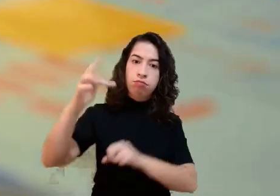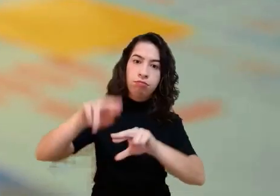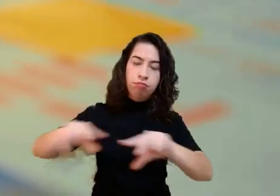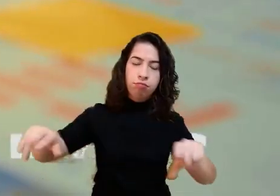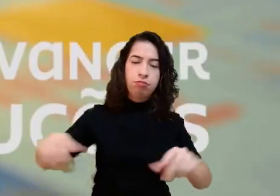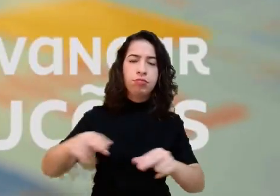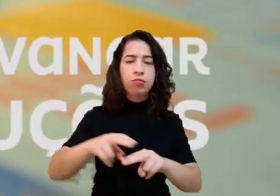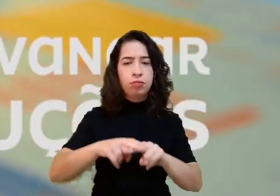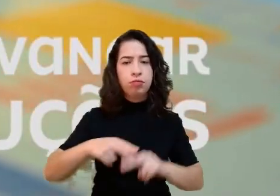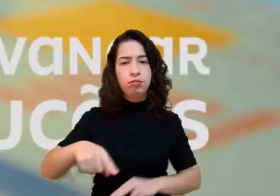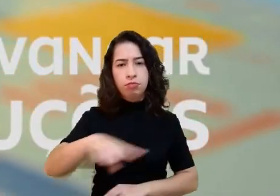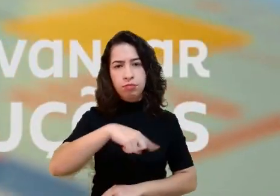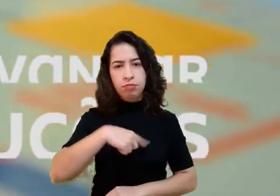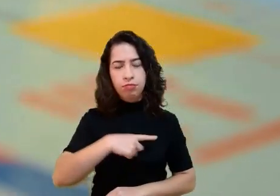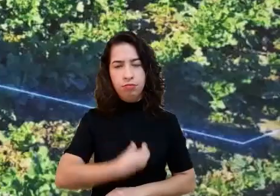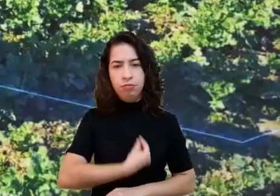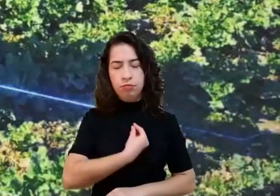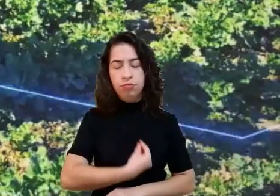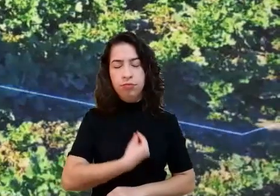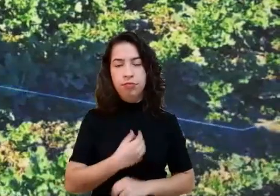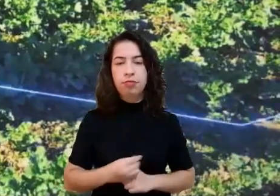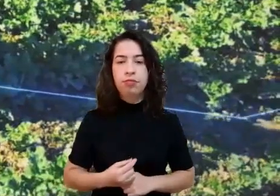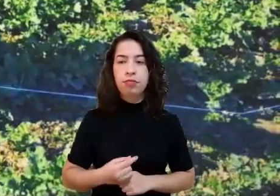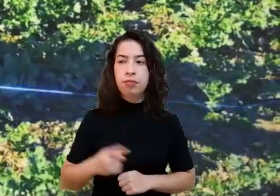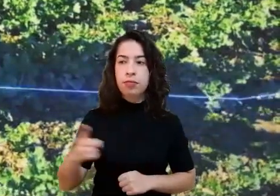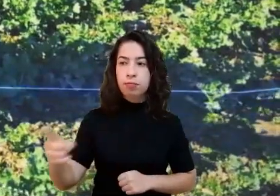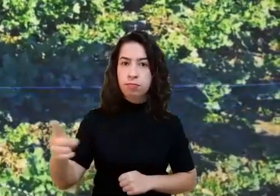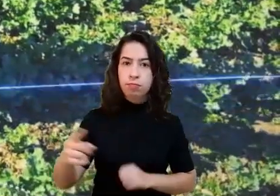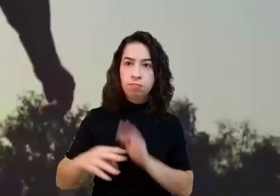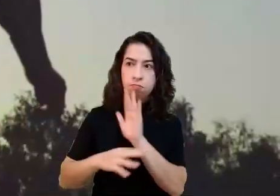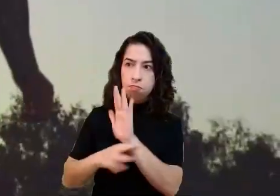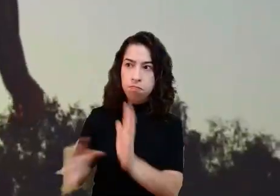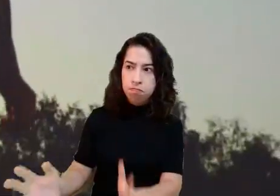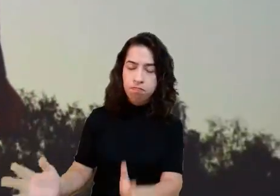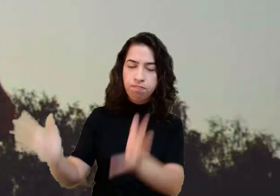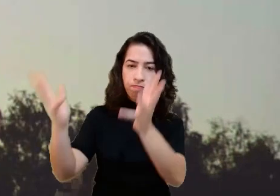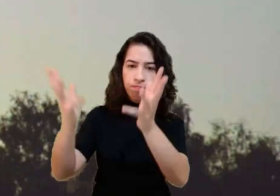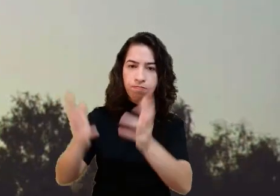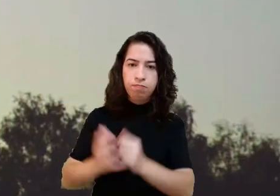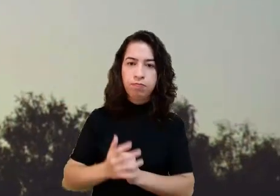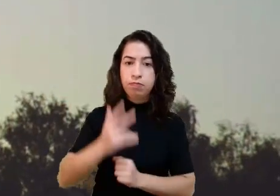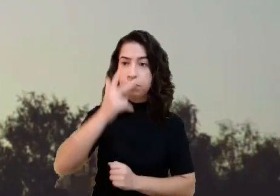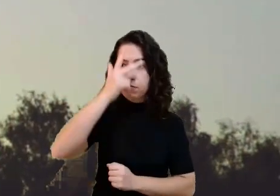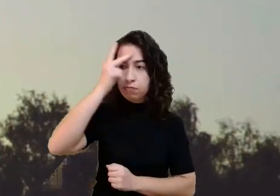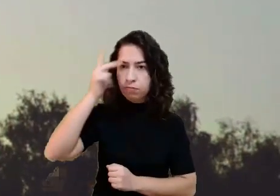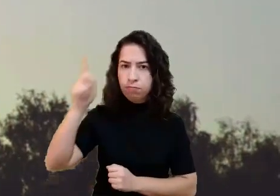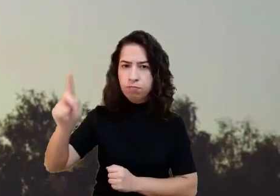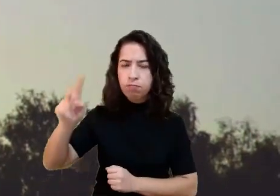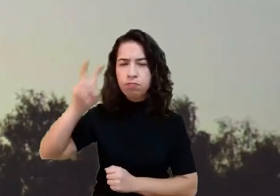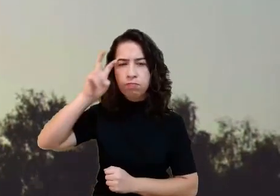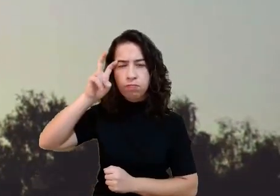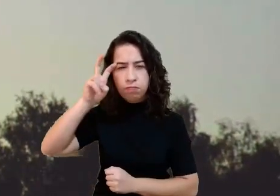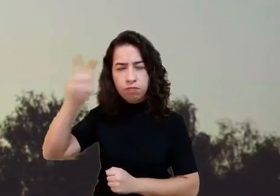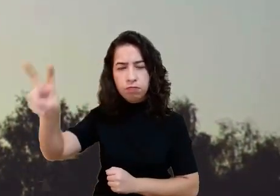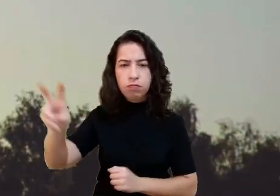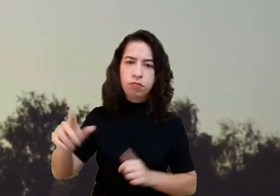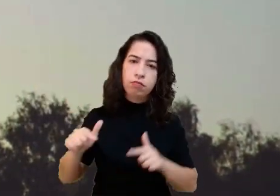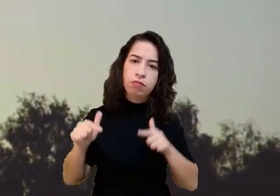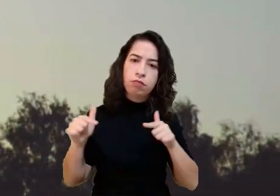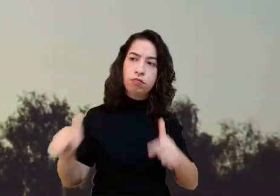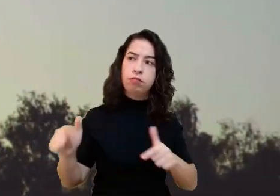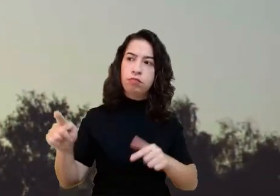we exist, to boost solutions, to boost visionary people that have an attitude